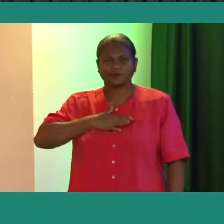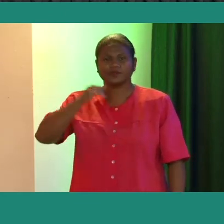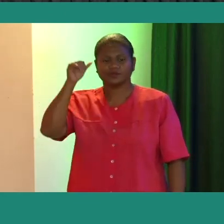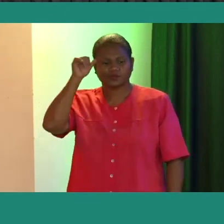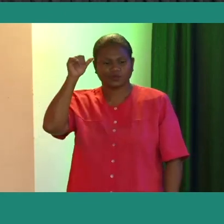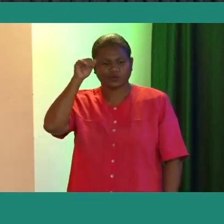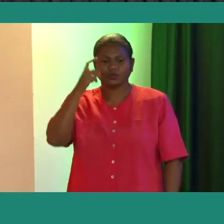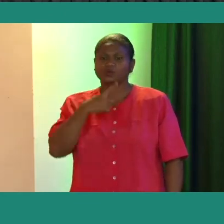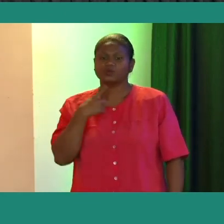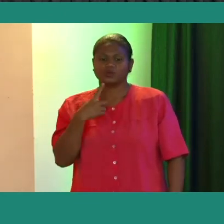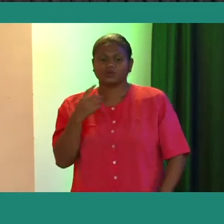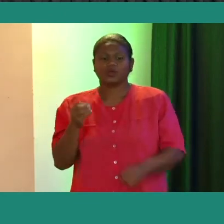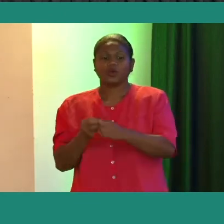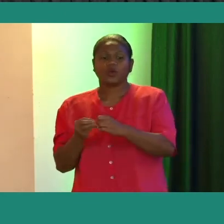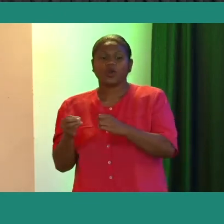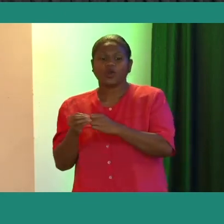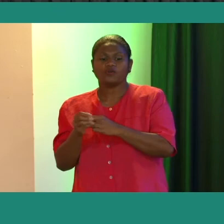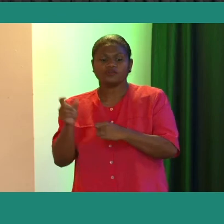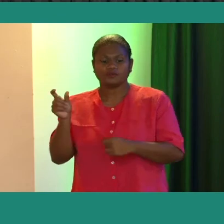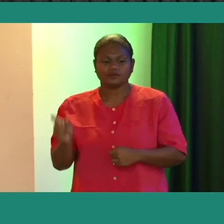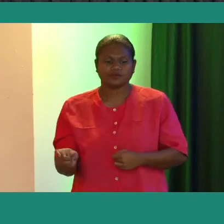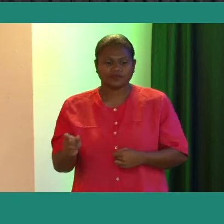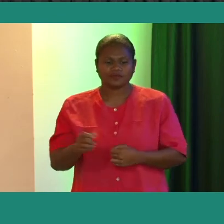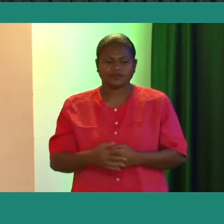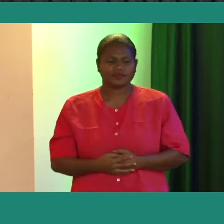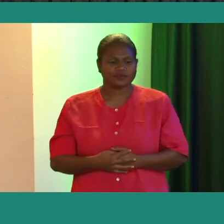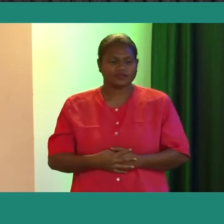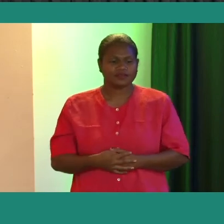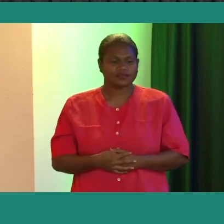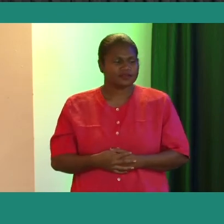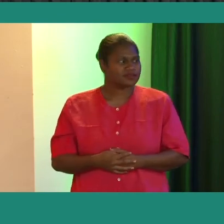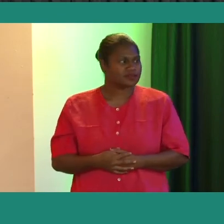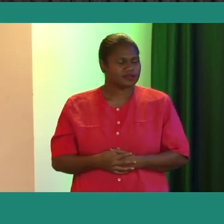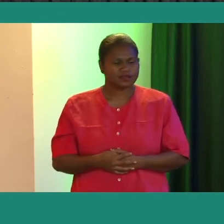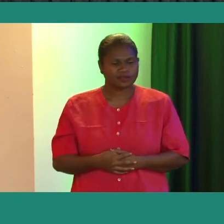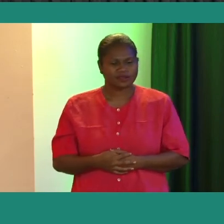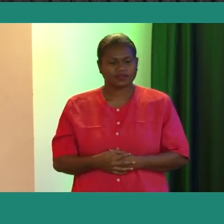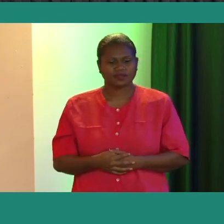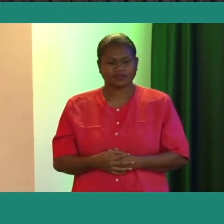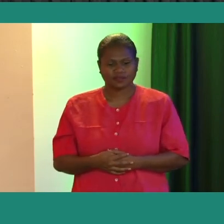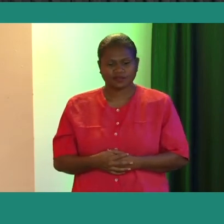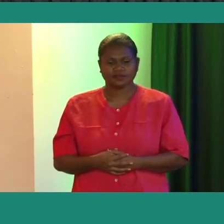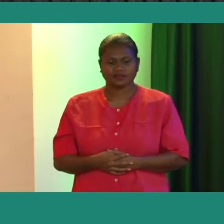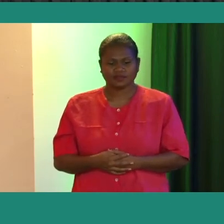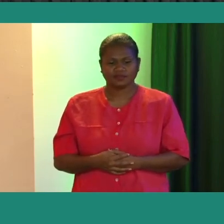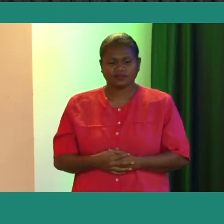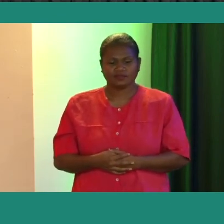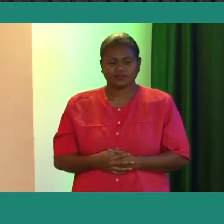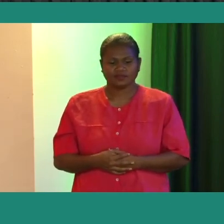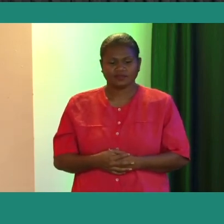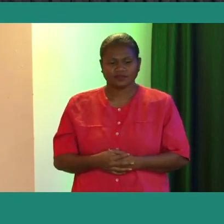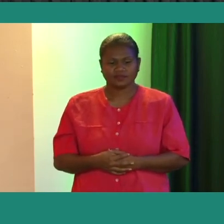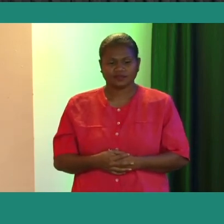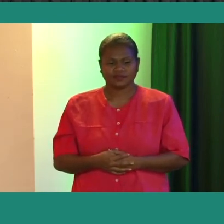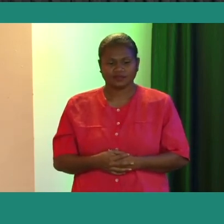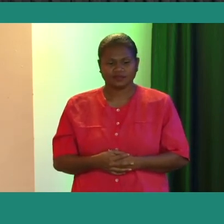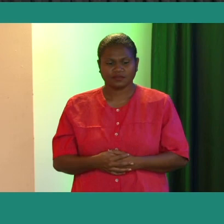No. Not at the moment. That's okay. That's okay. The name, but